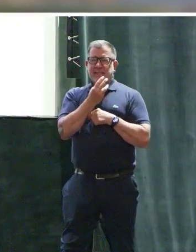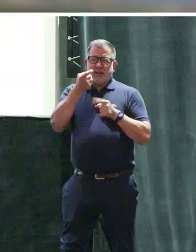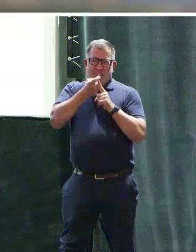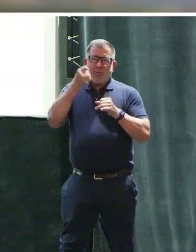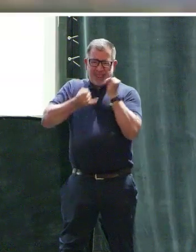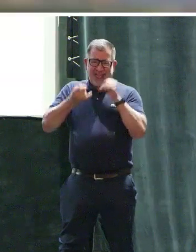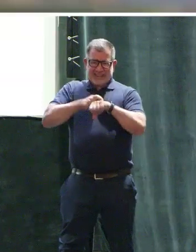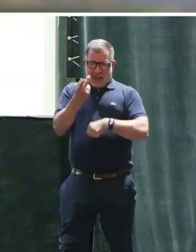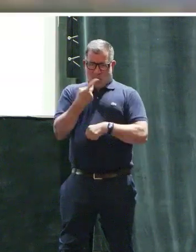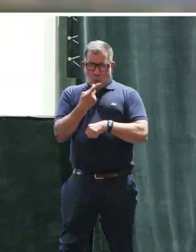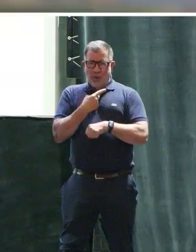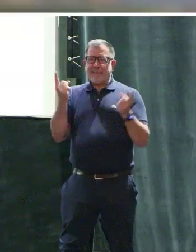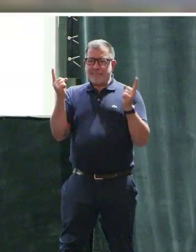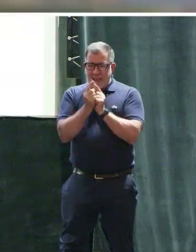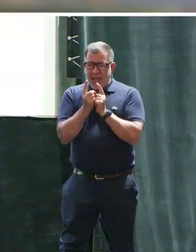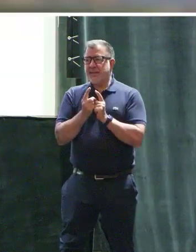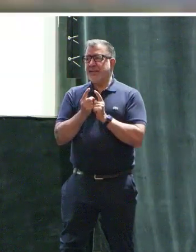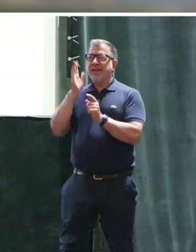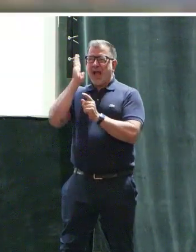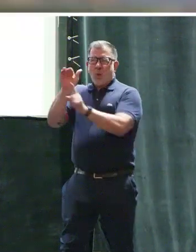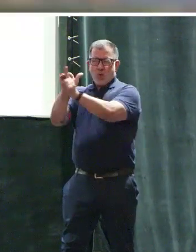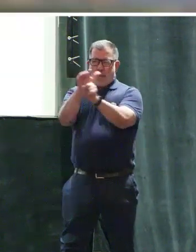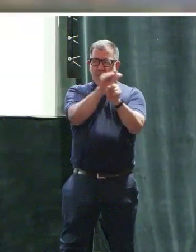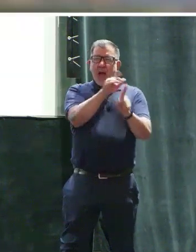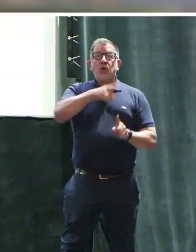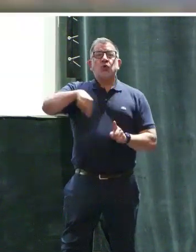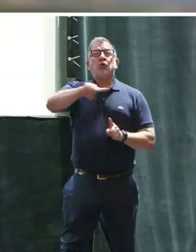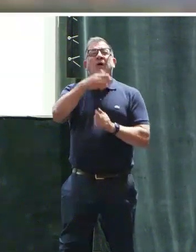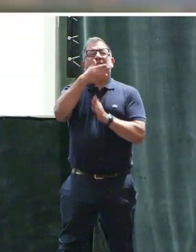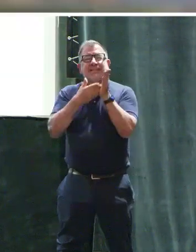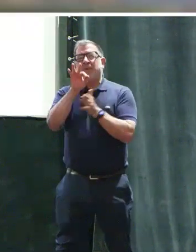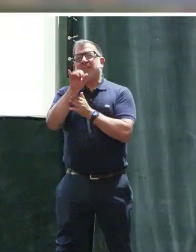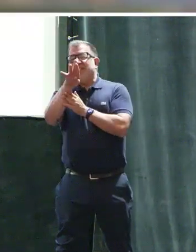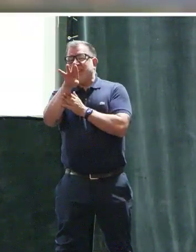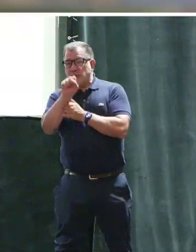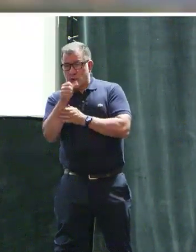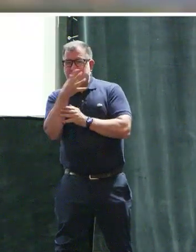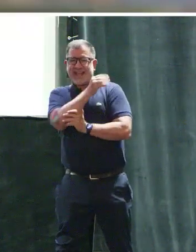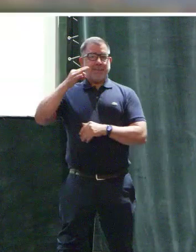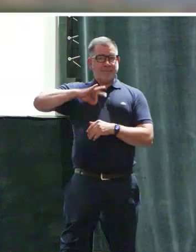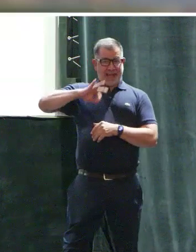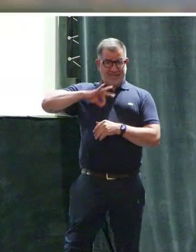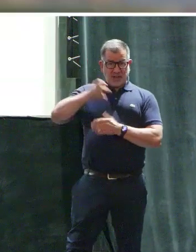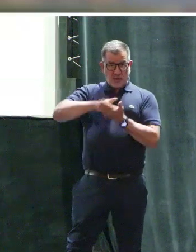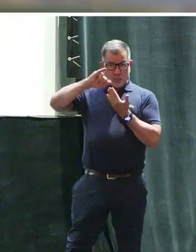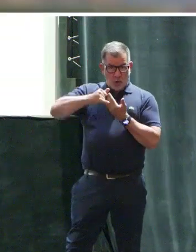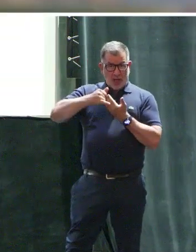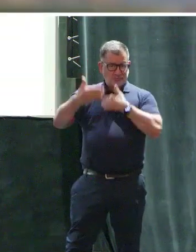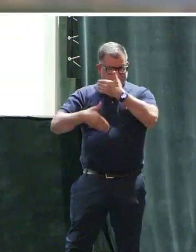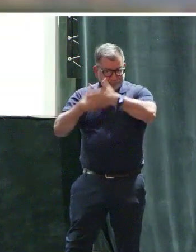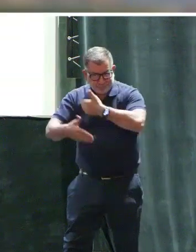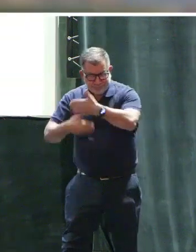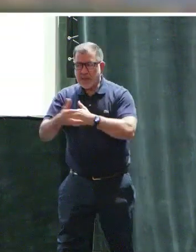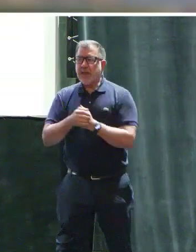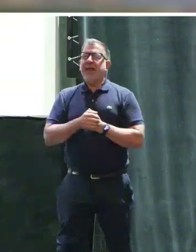met. I'll be reminding you a little bit about the features and benefits of the project as we go along. And at the end, we'll